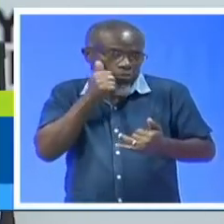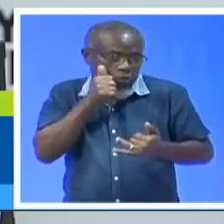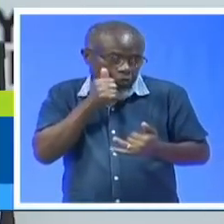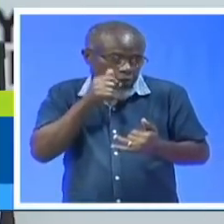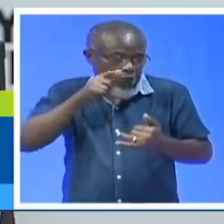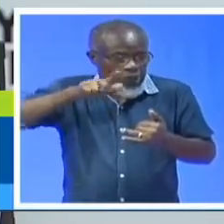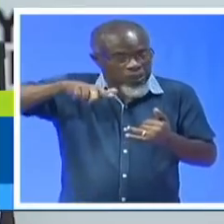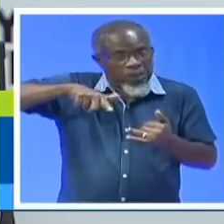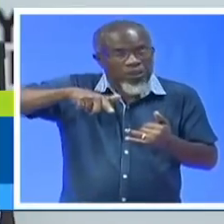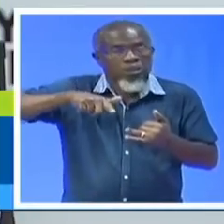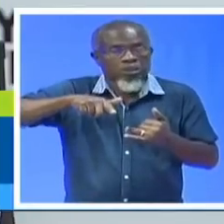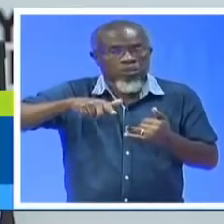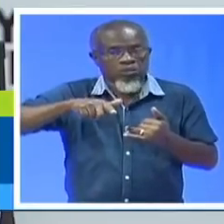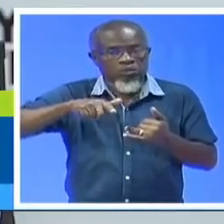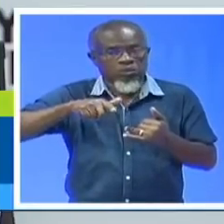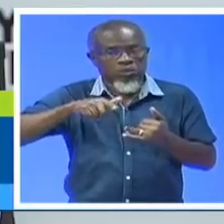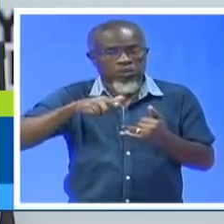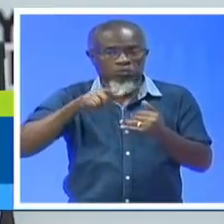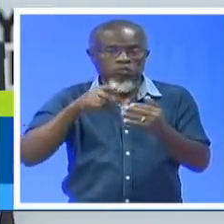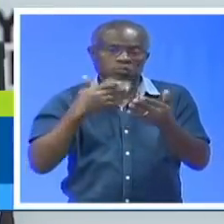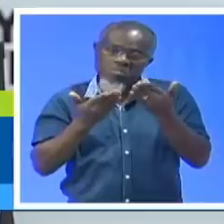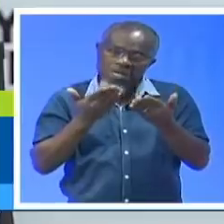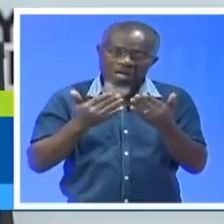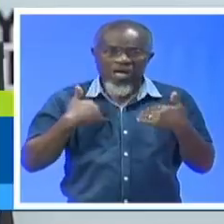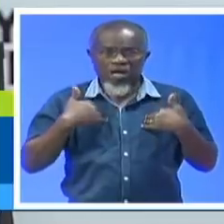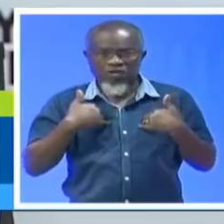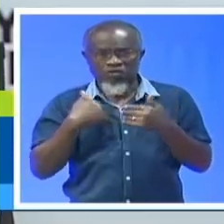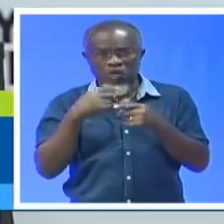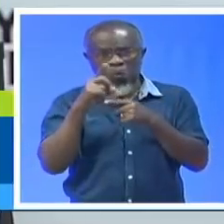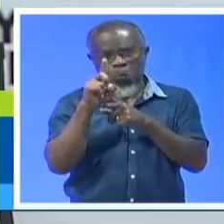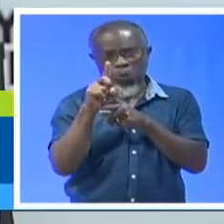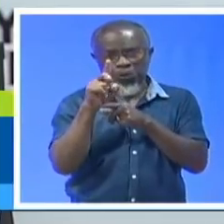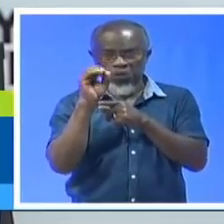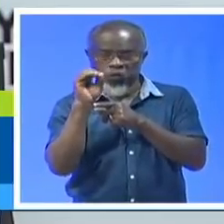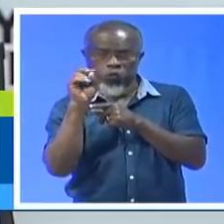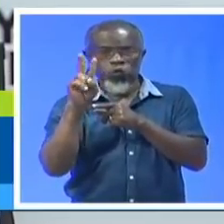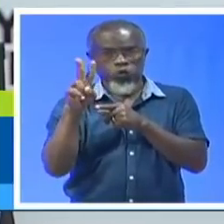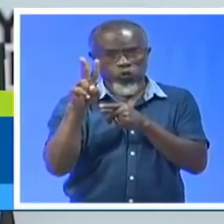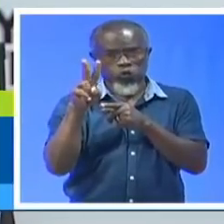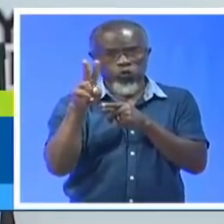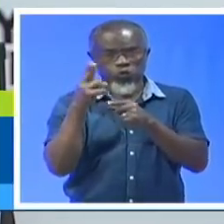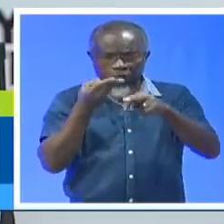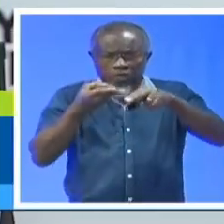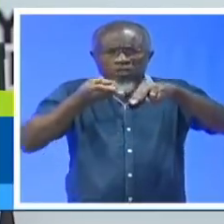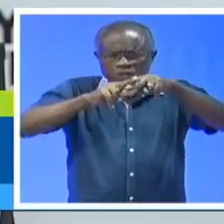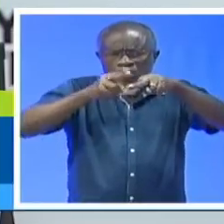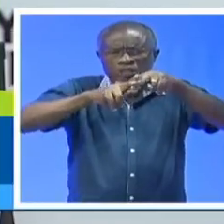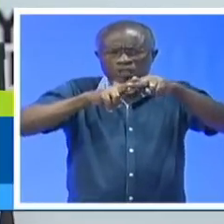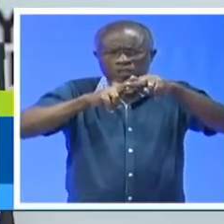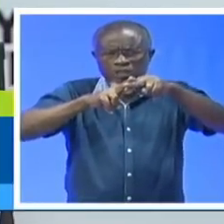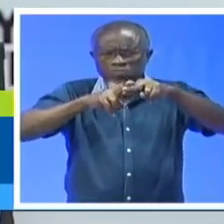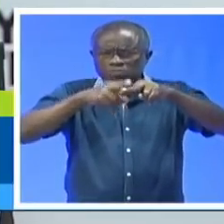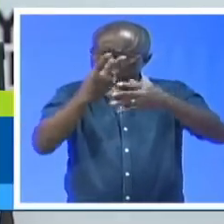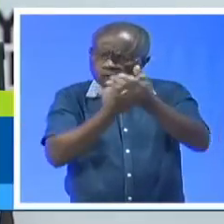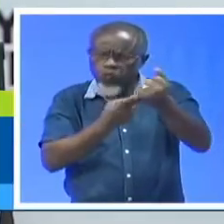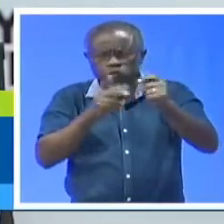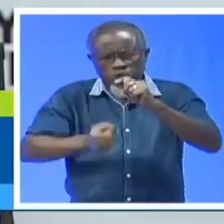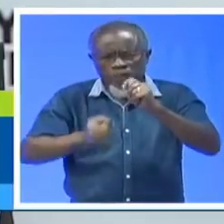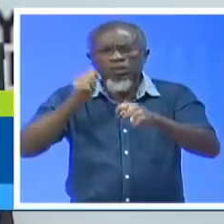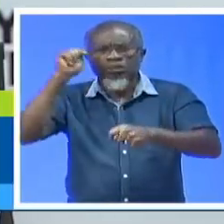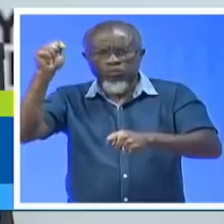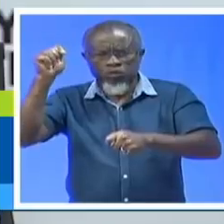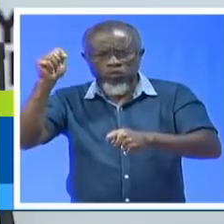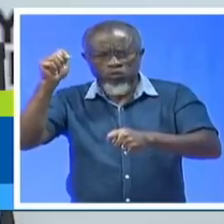102. We have increased both in Trinidad and Tobago. Tobago will literally